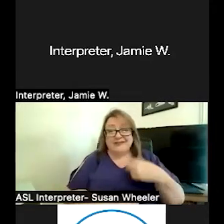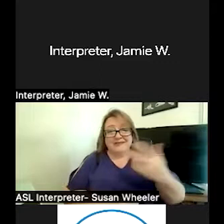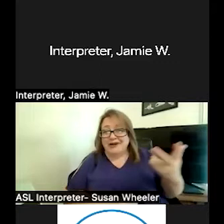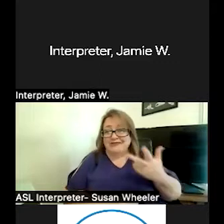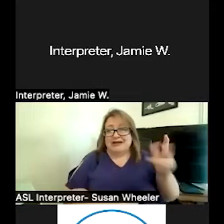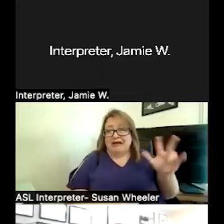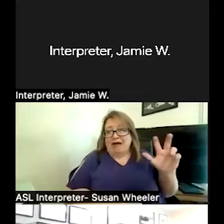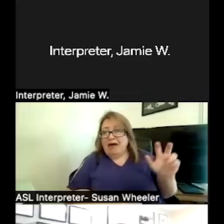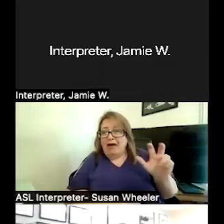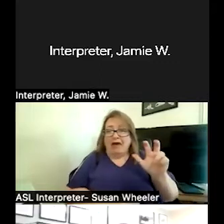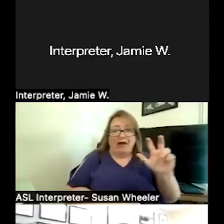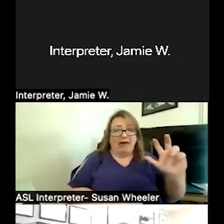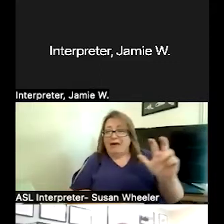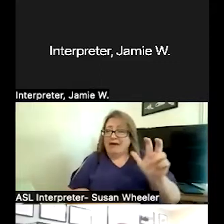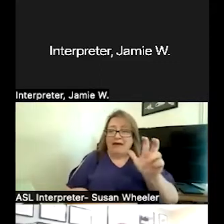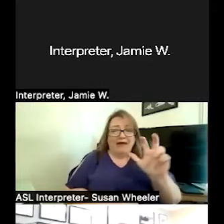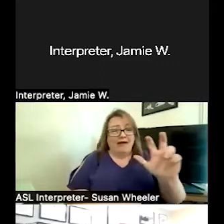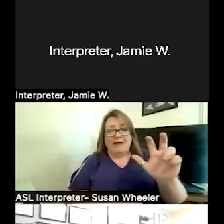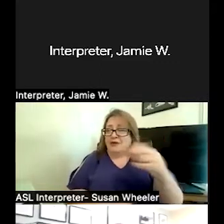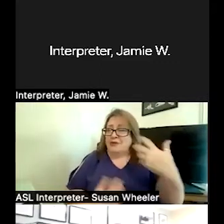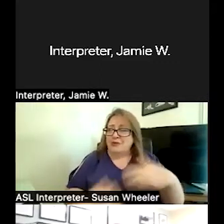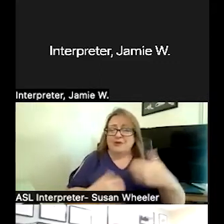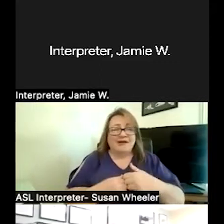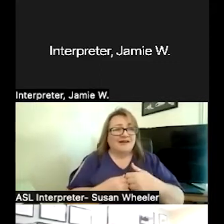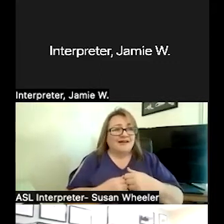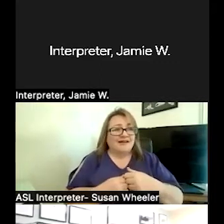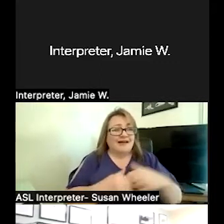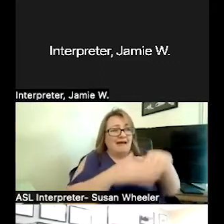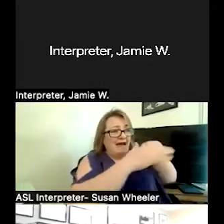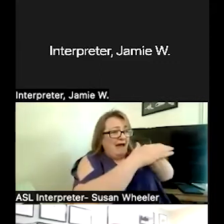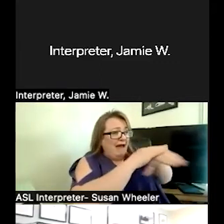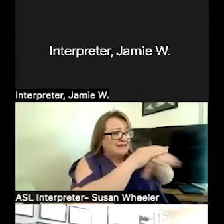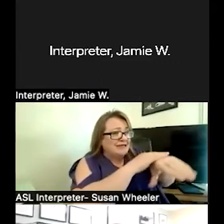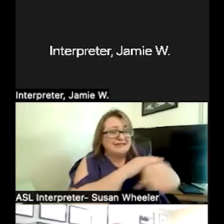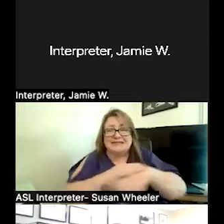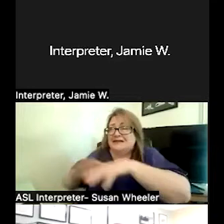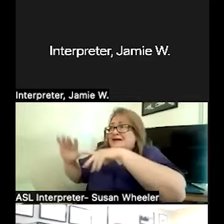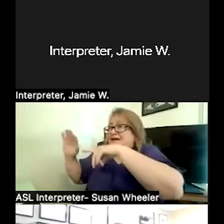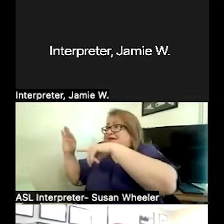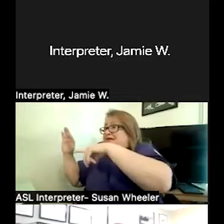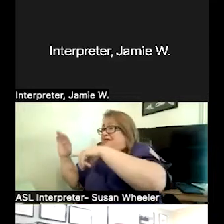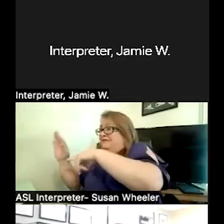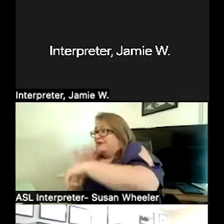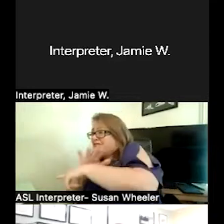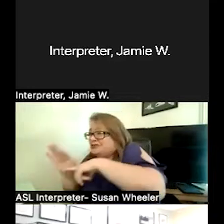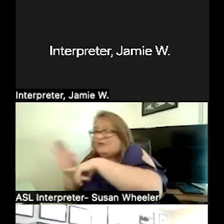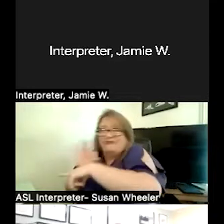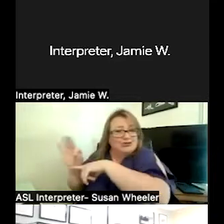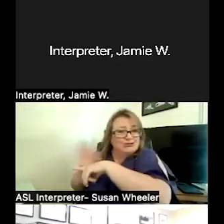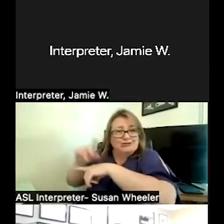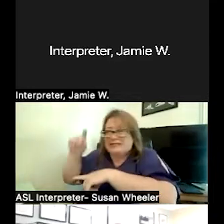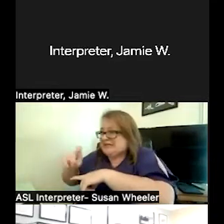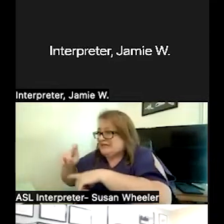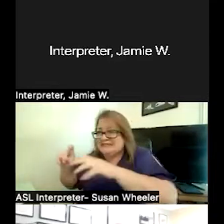And looking at how do we incorporate access and functional needs planning into a healthcare